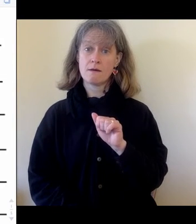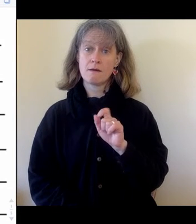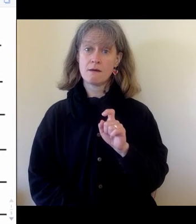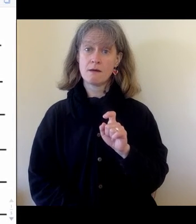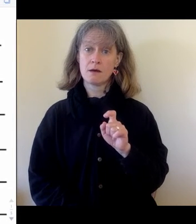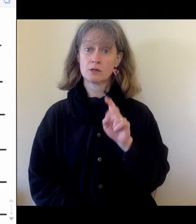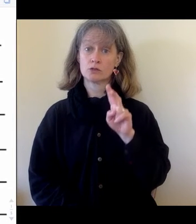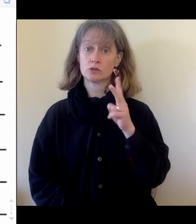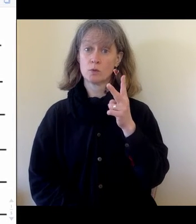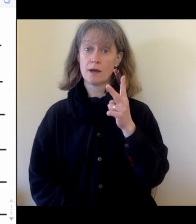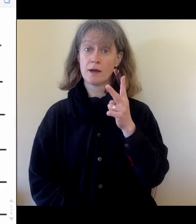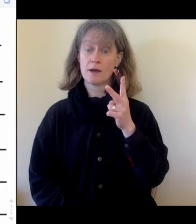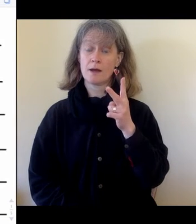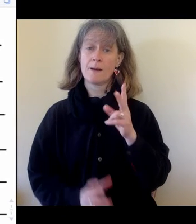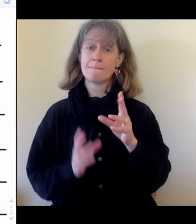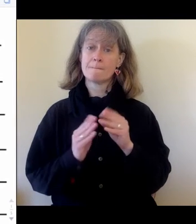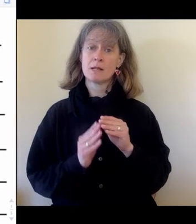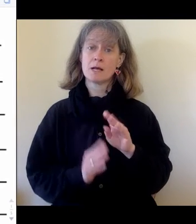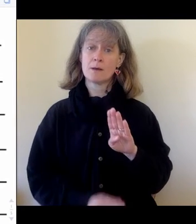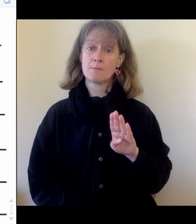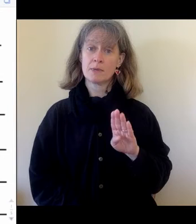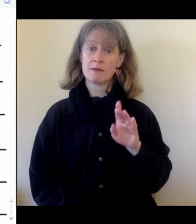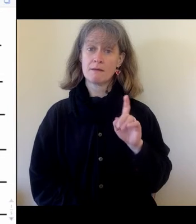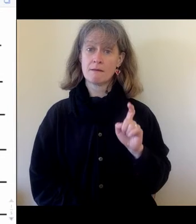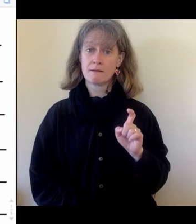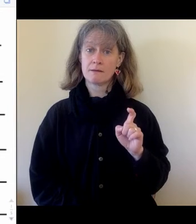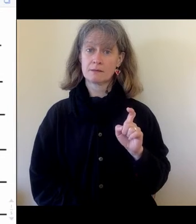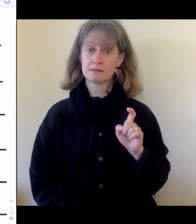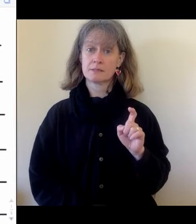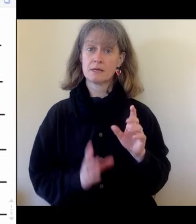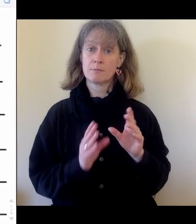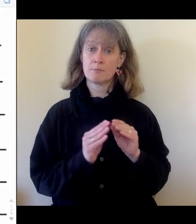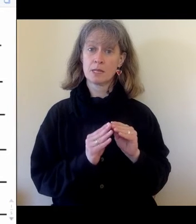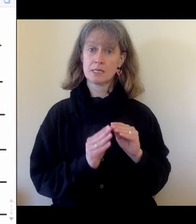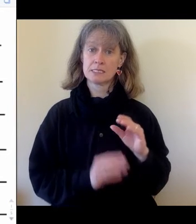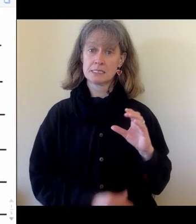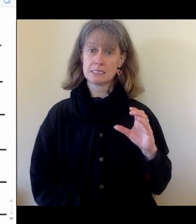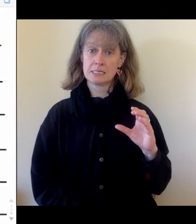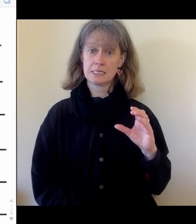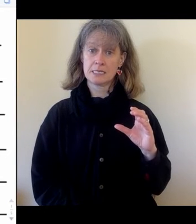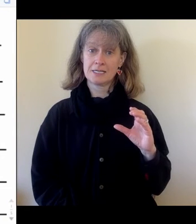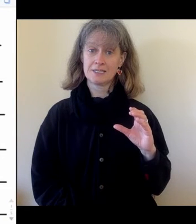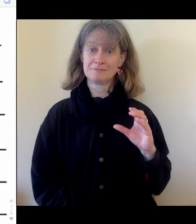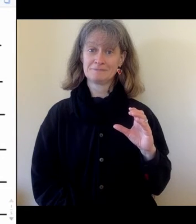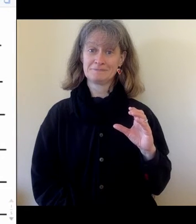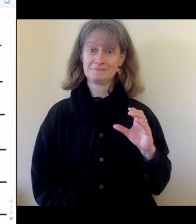ax squared plus bx plus c.